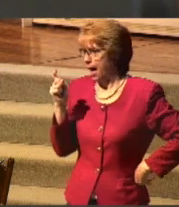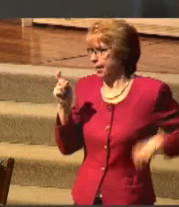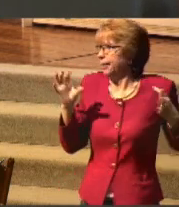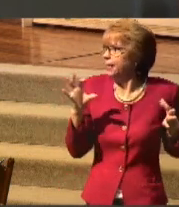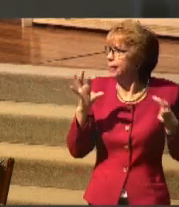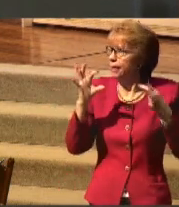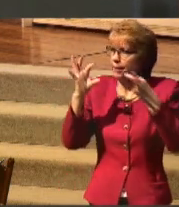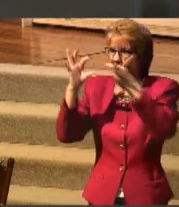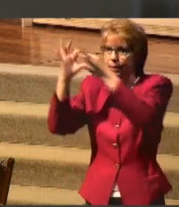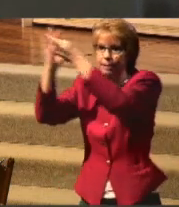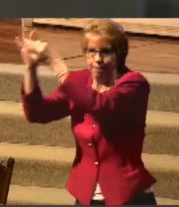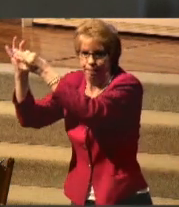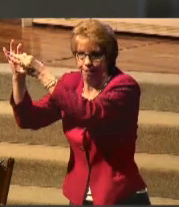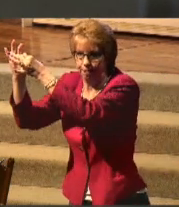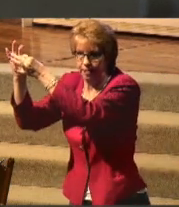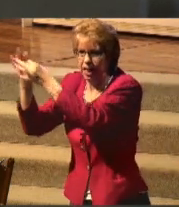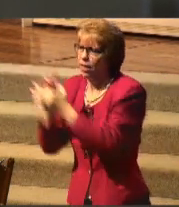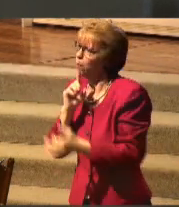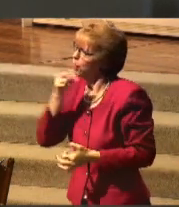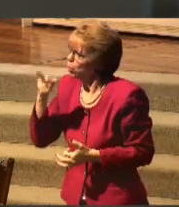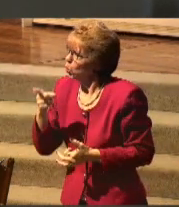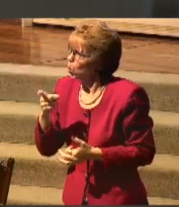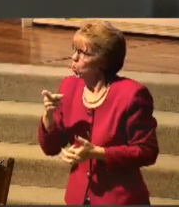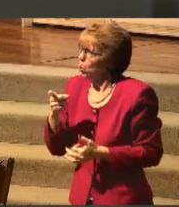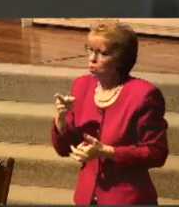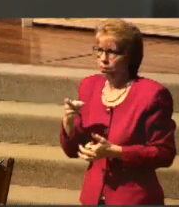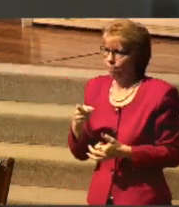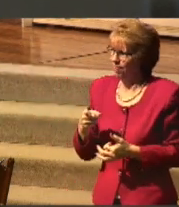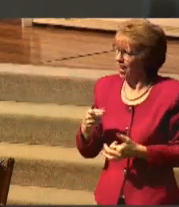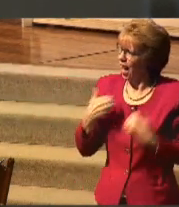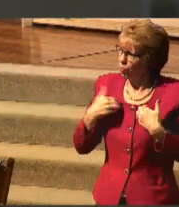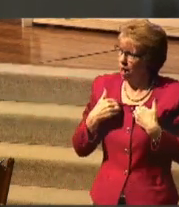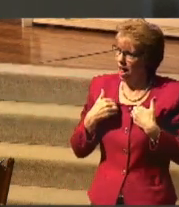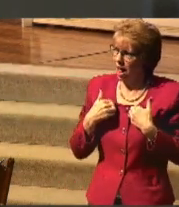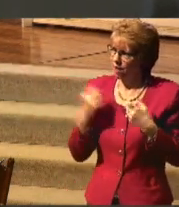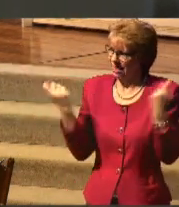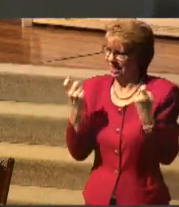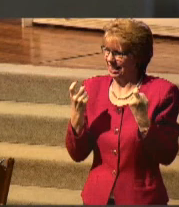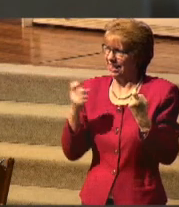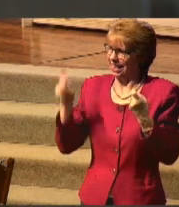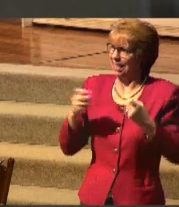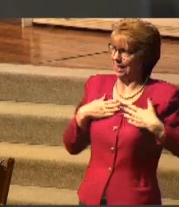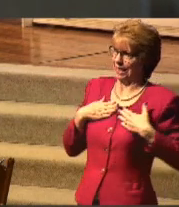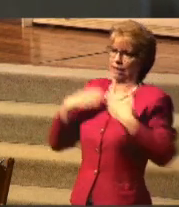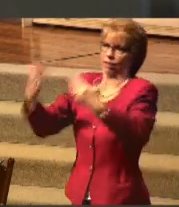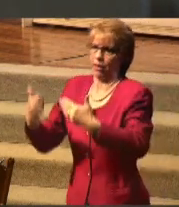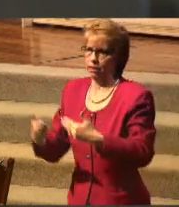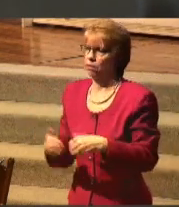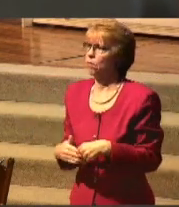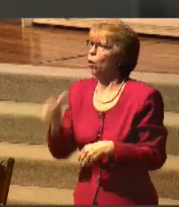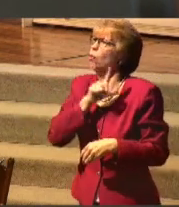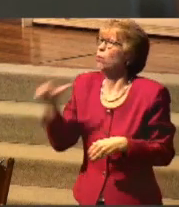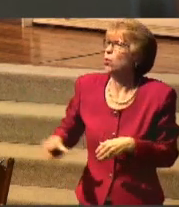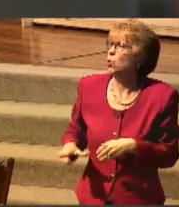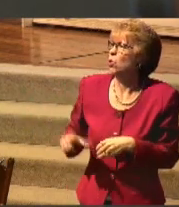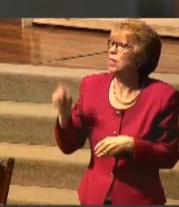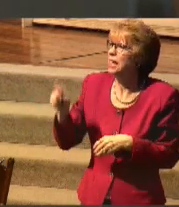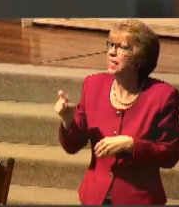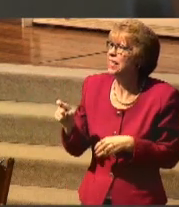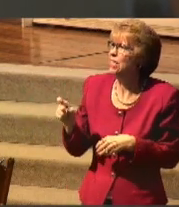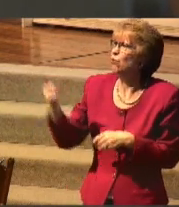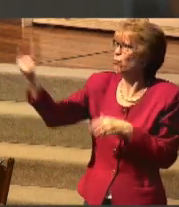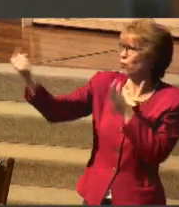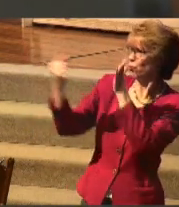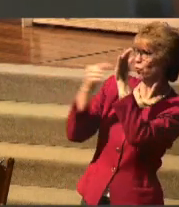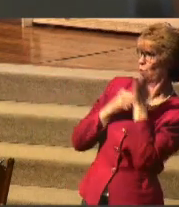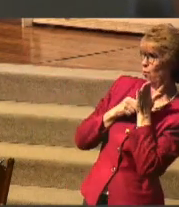you. I need to make sure that there's no unconfessed sin between you and me. So, Lord, I ask you now to show me if there's something wrong between you